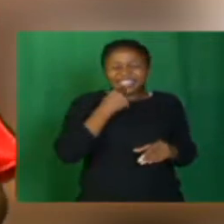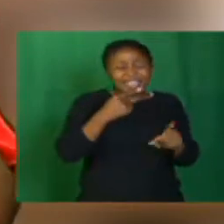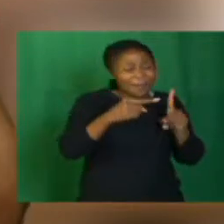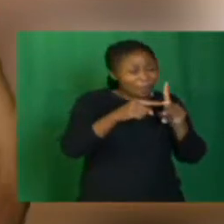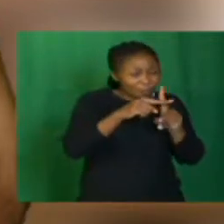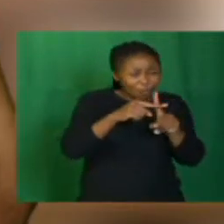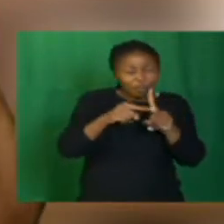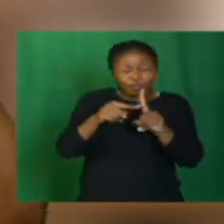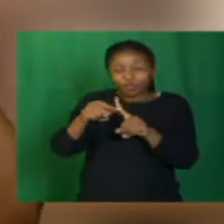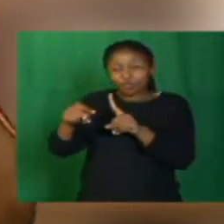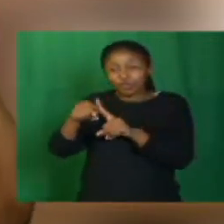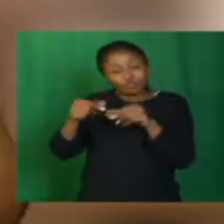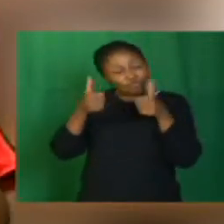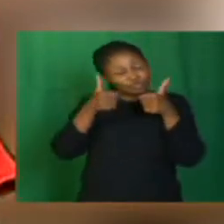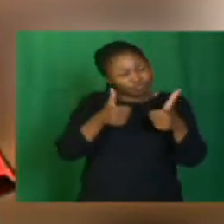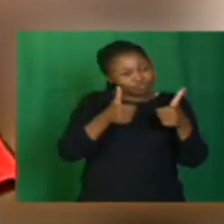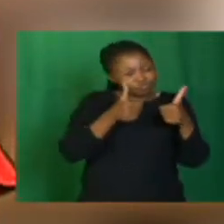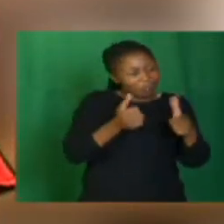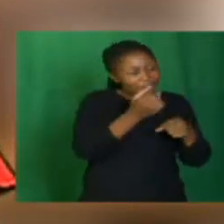I am